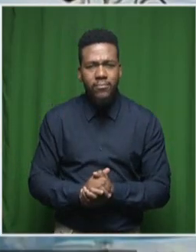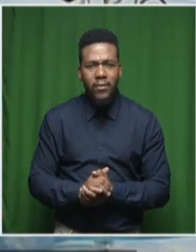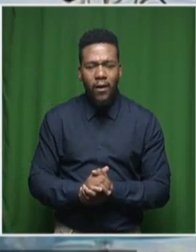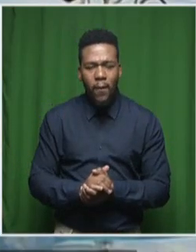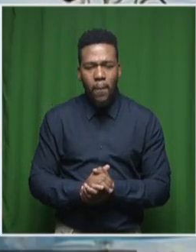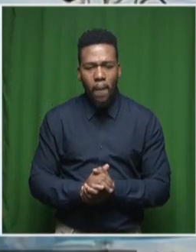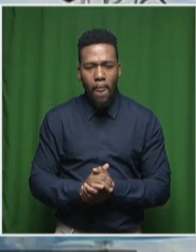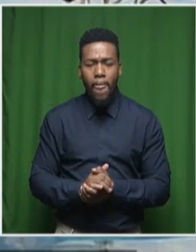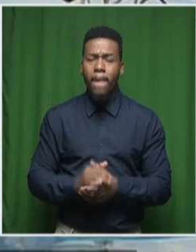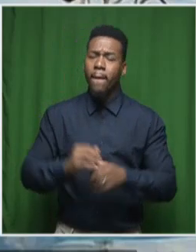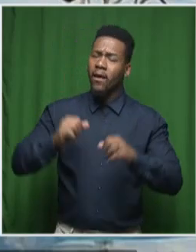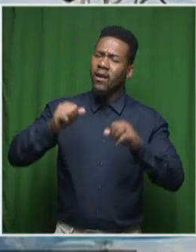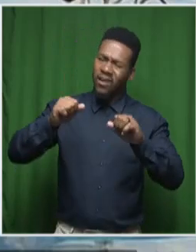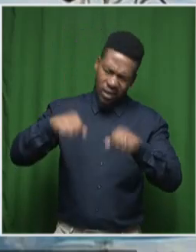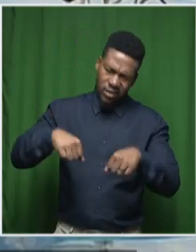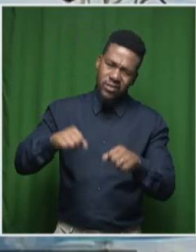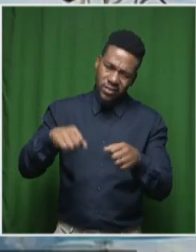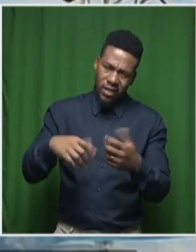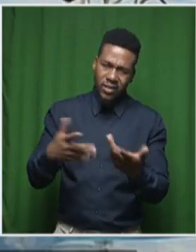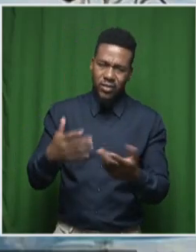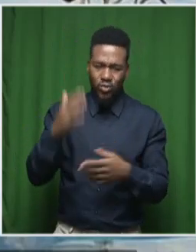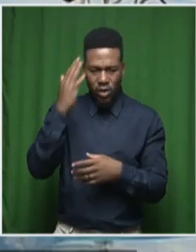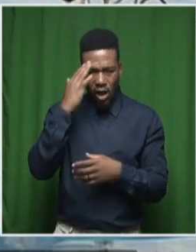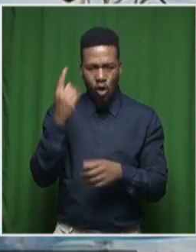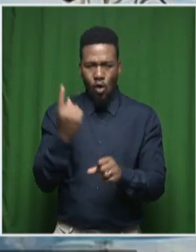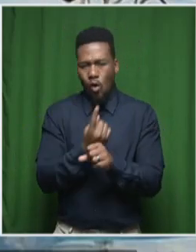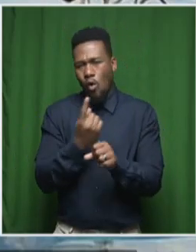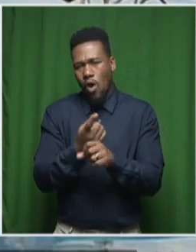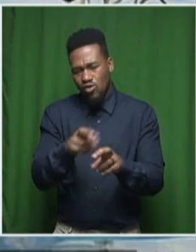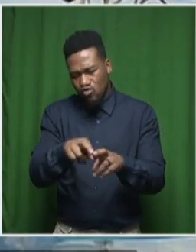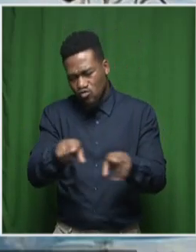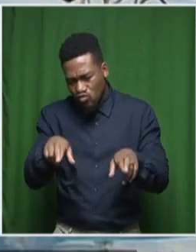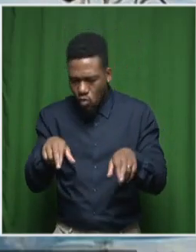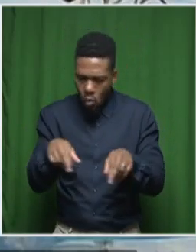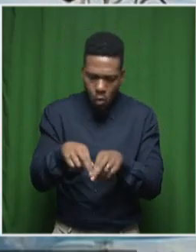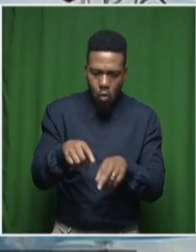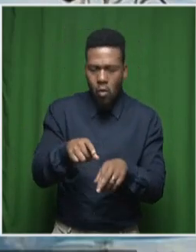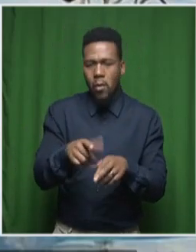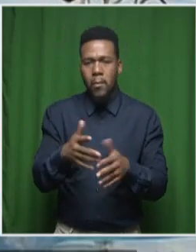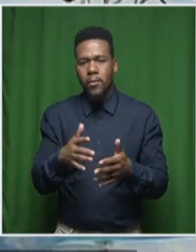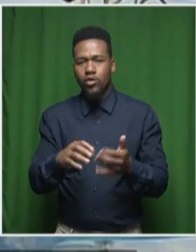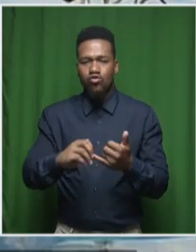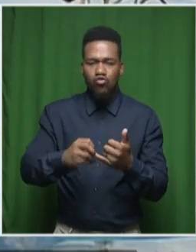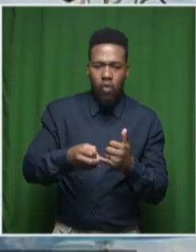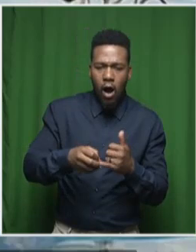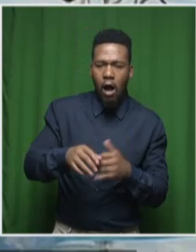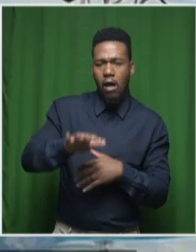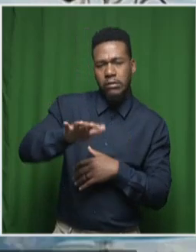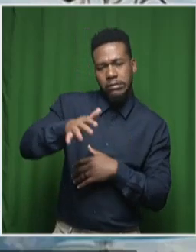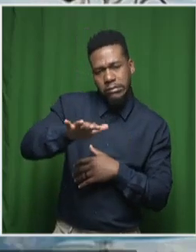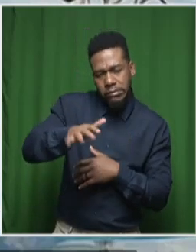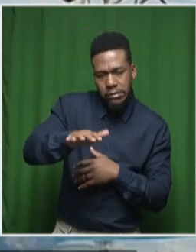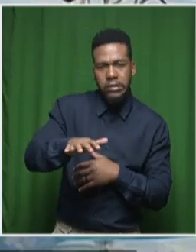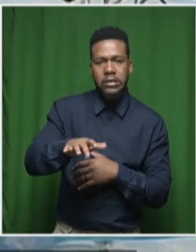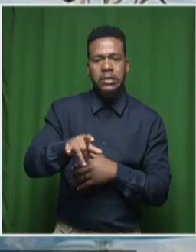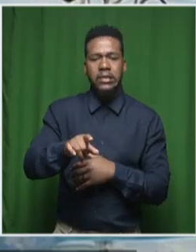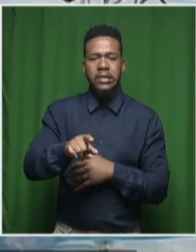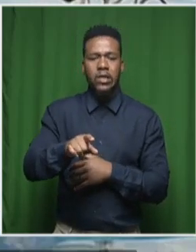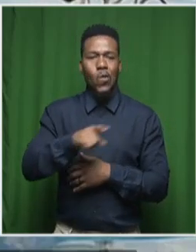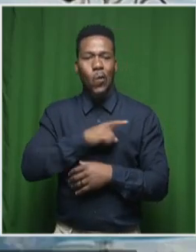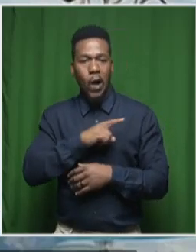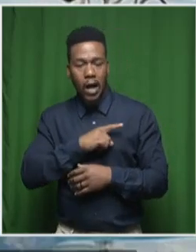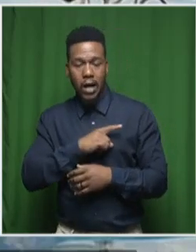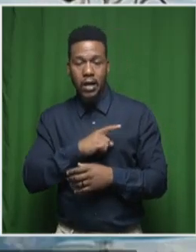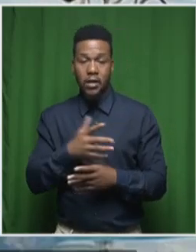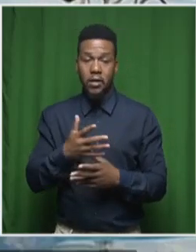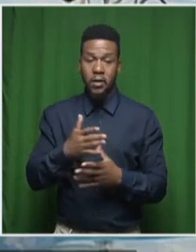Of course, I think there's always room to be able to be moderate in terms of some of these expectations, particularly because of some